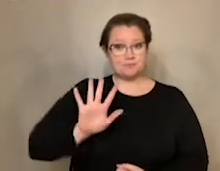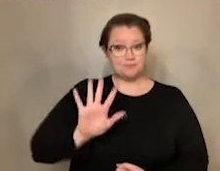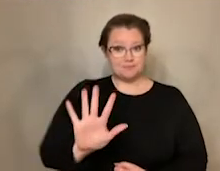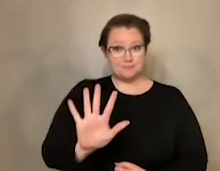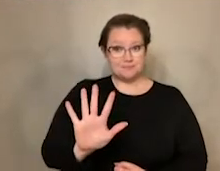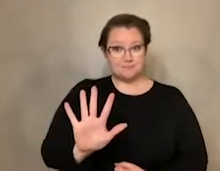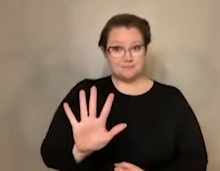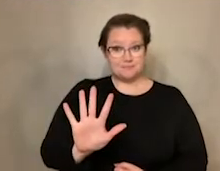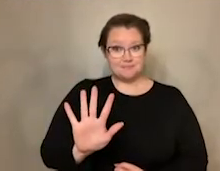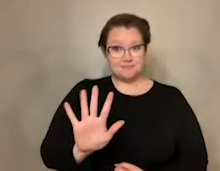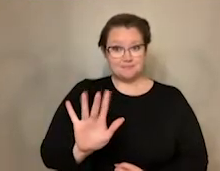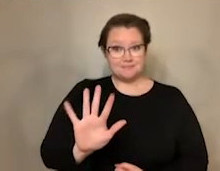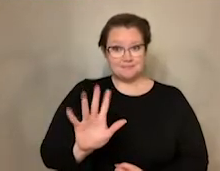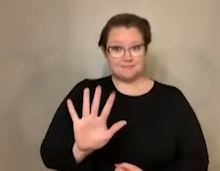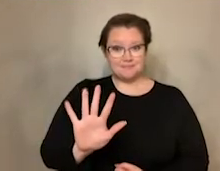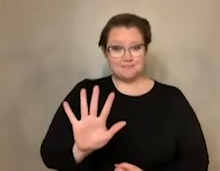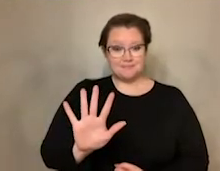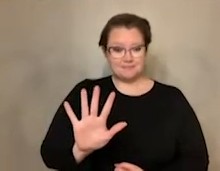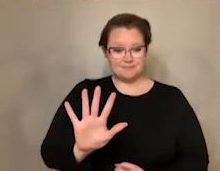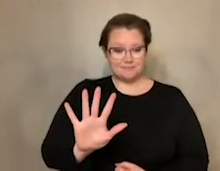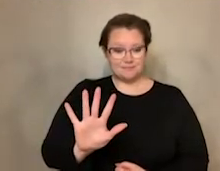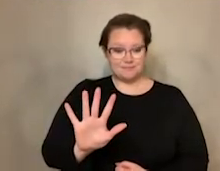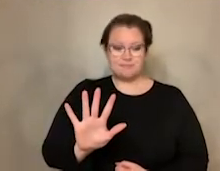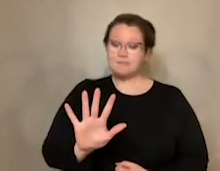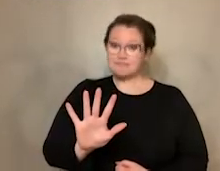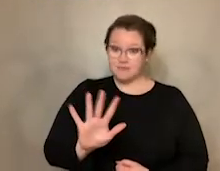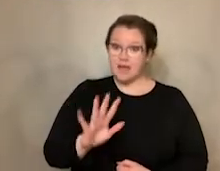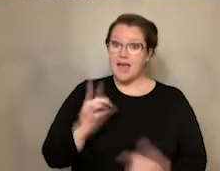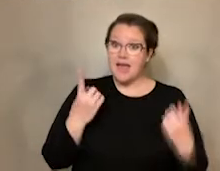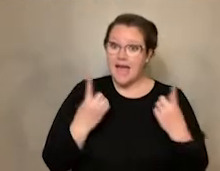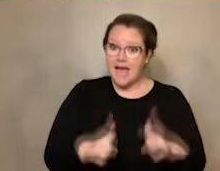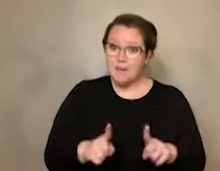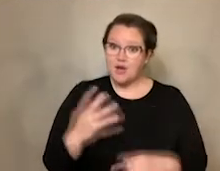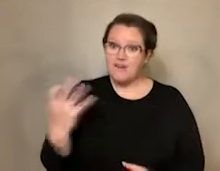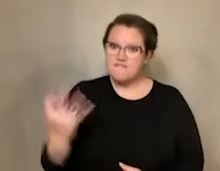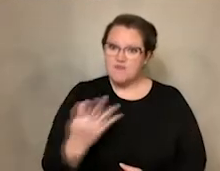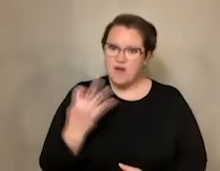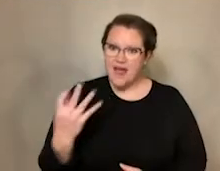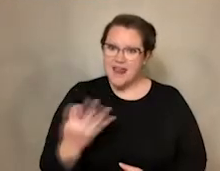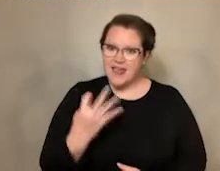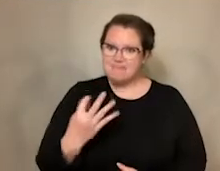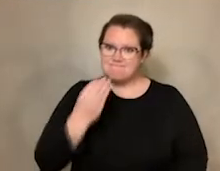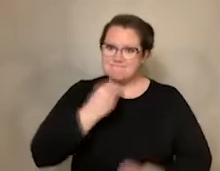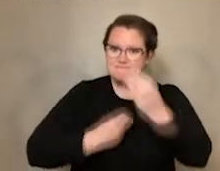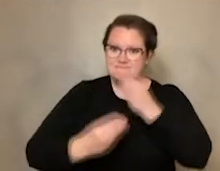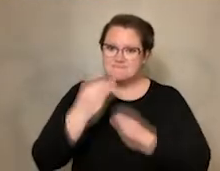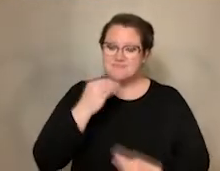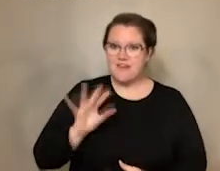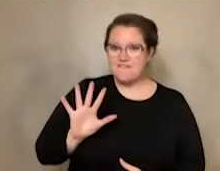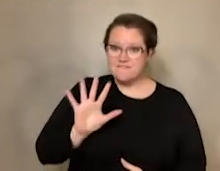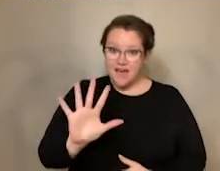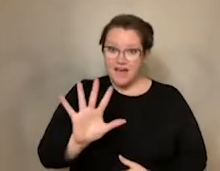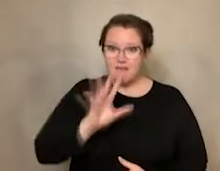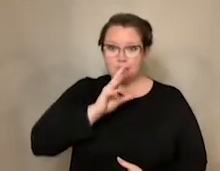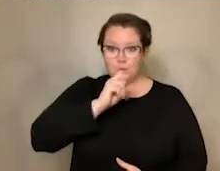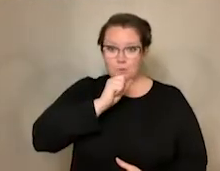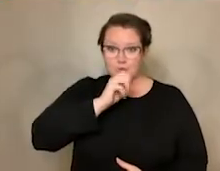4, 5. And he did this on Friday. He ate through 5